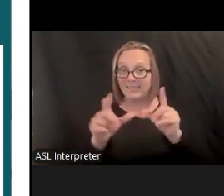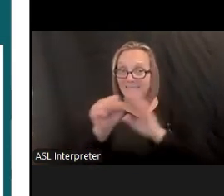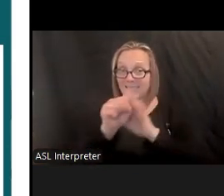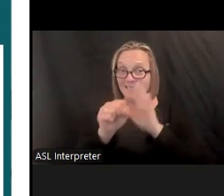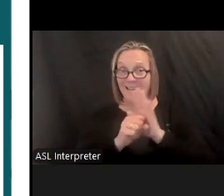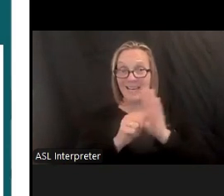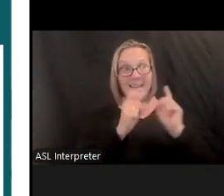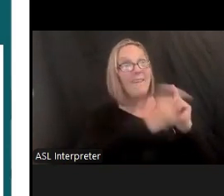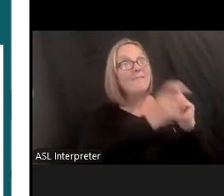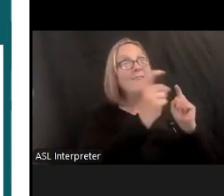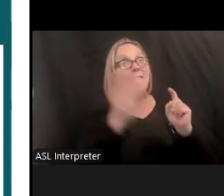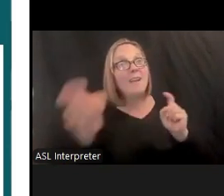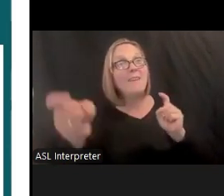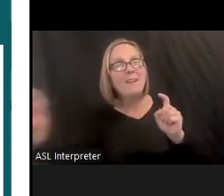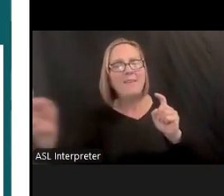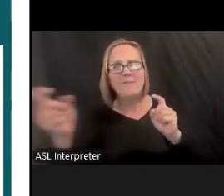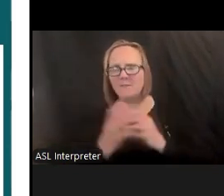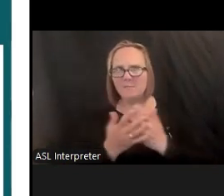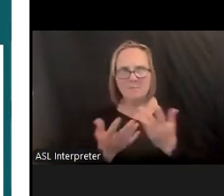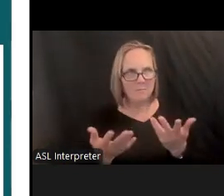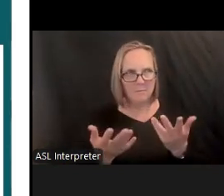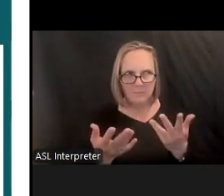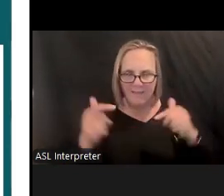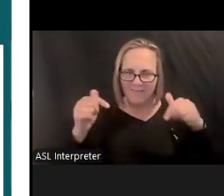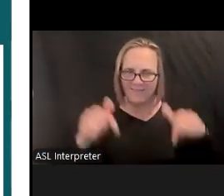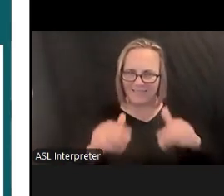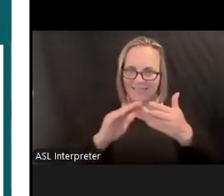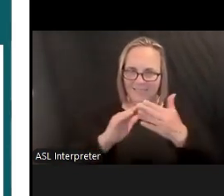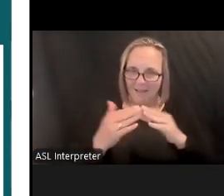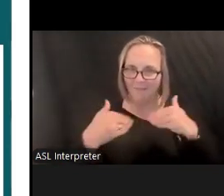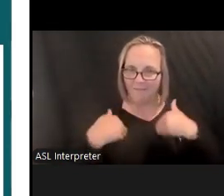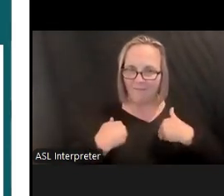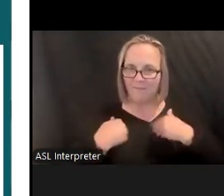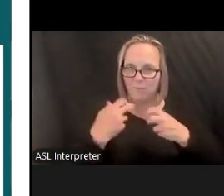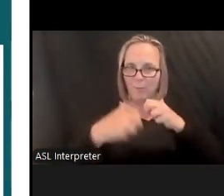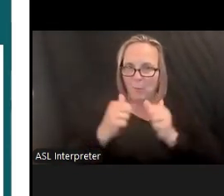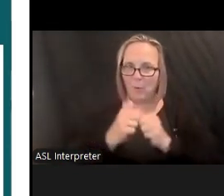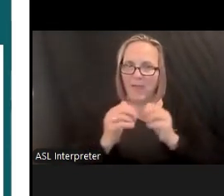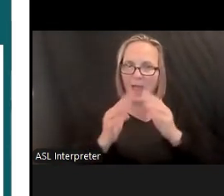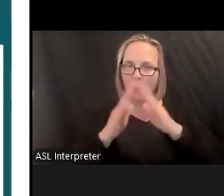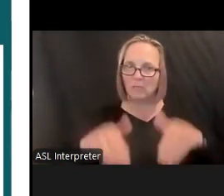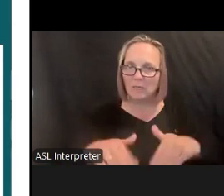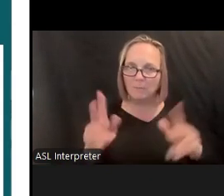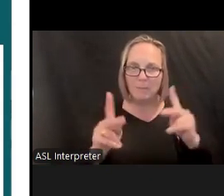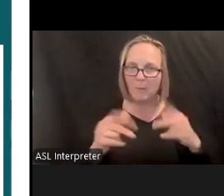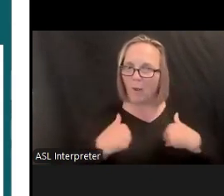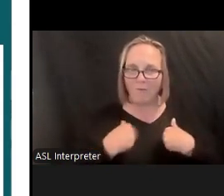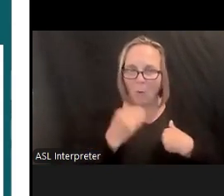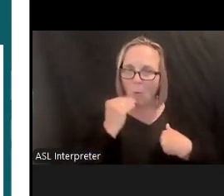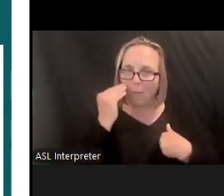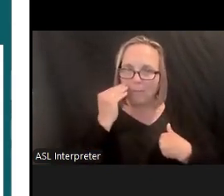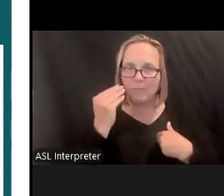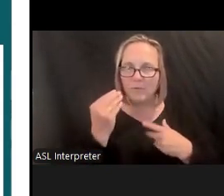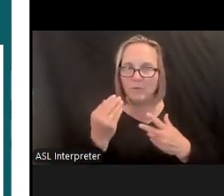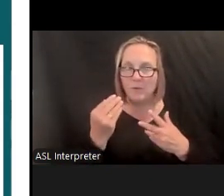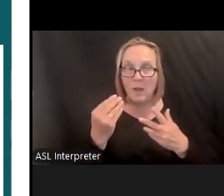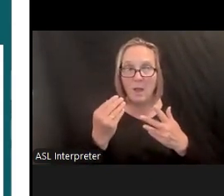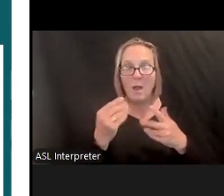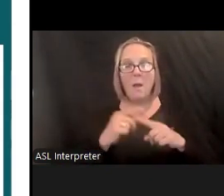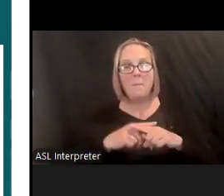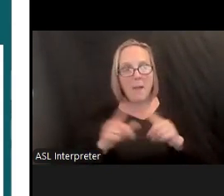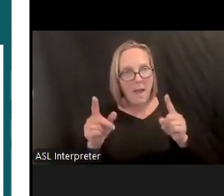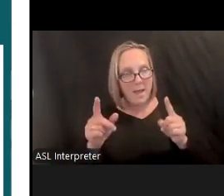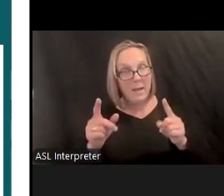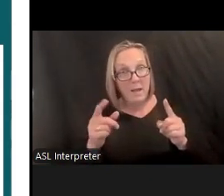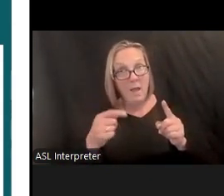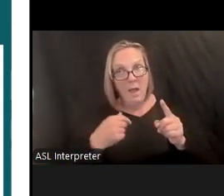here I'm sure knows, we have a housing crisis and we do need a lot of housing. But I have noticed, as I